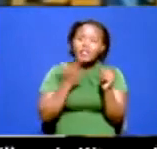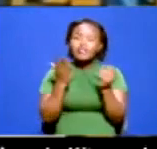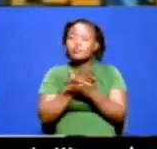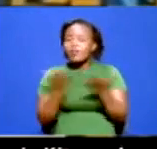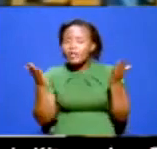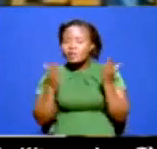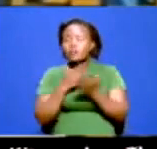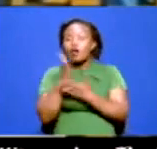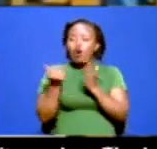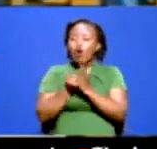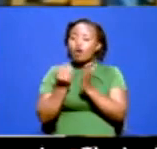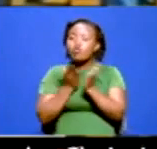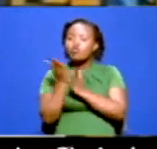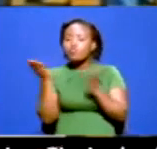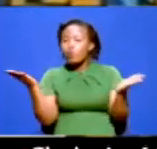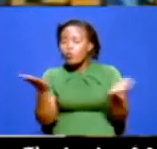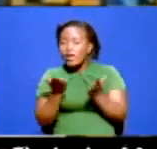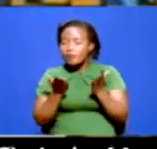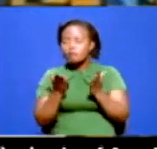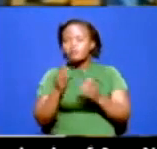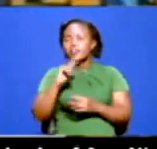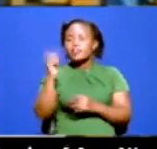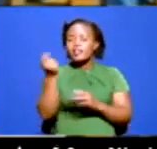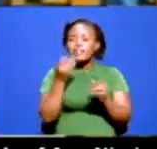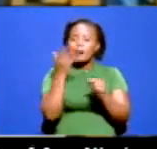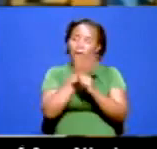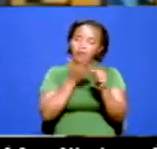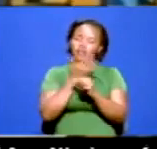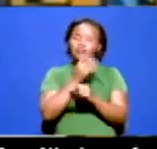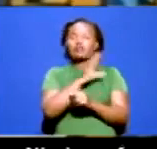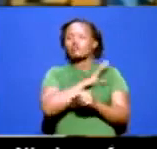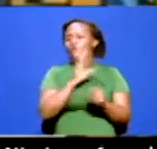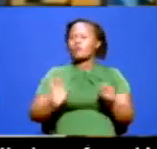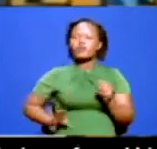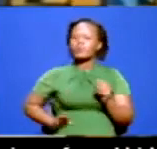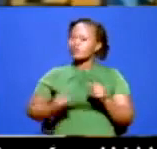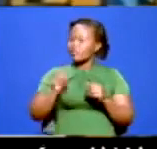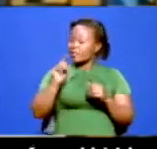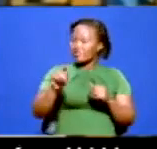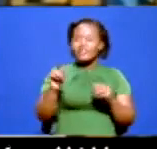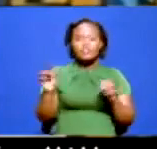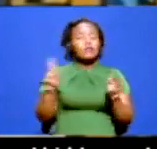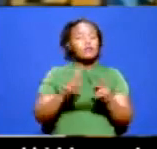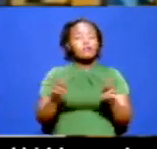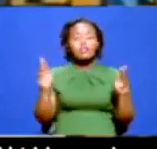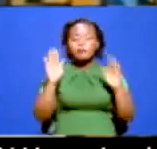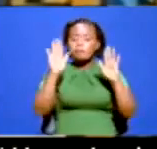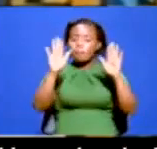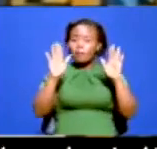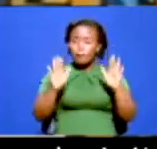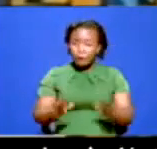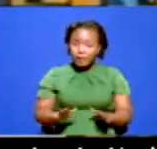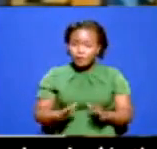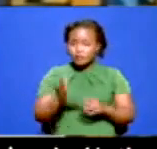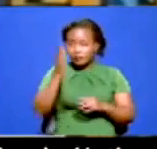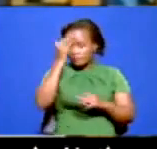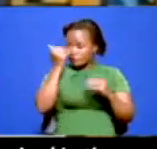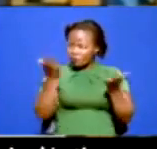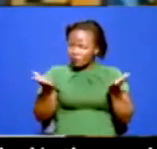KMC. And this is itself very, very, very important because when you think about